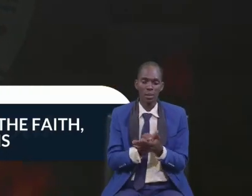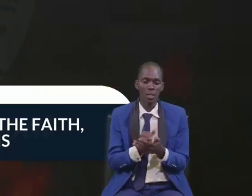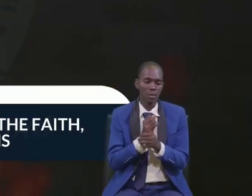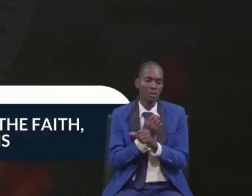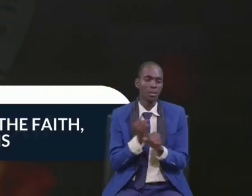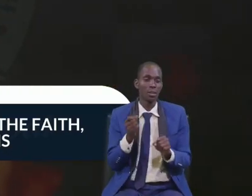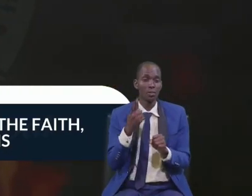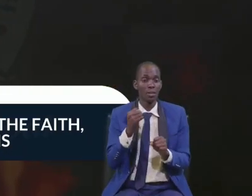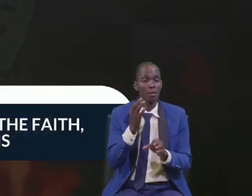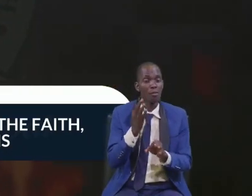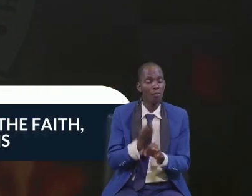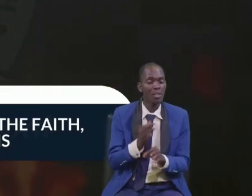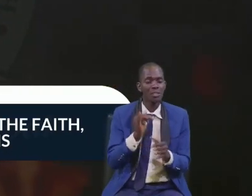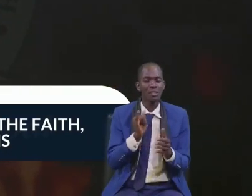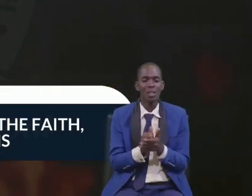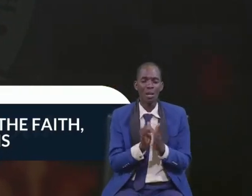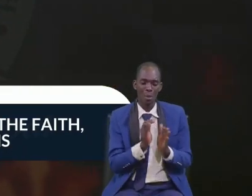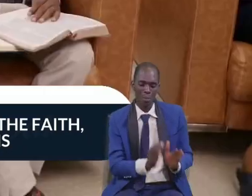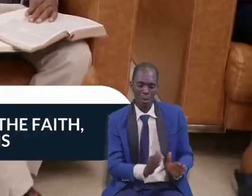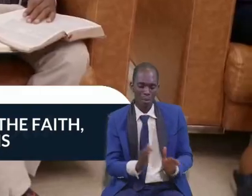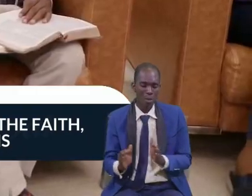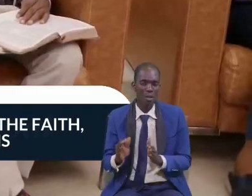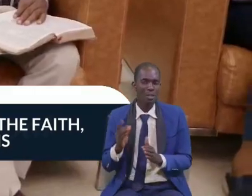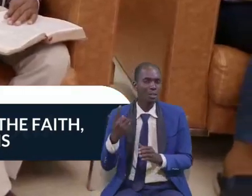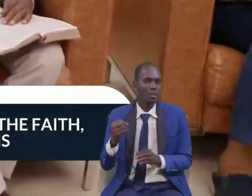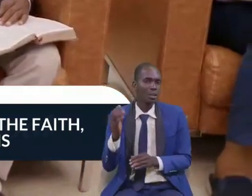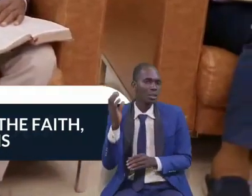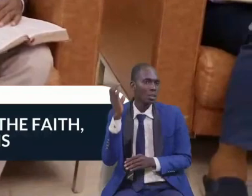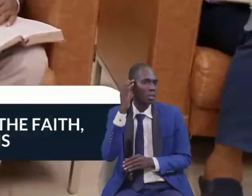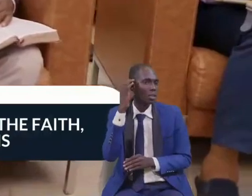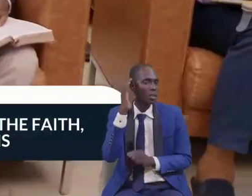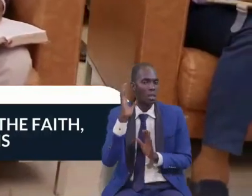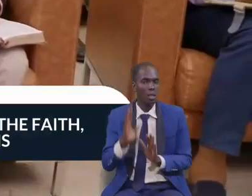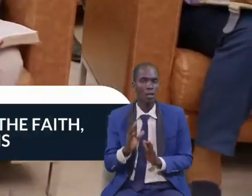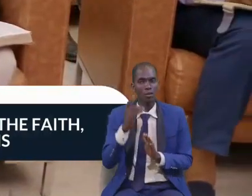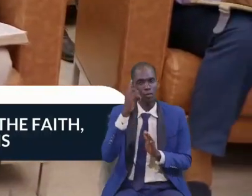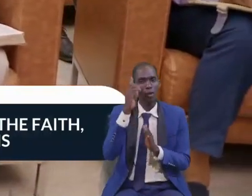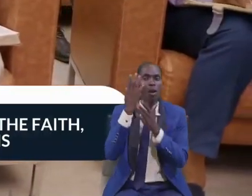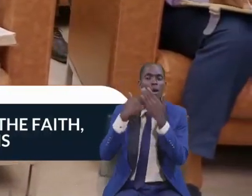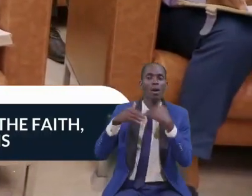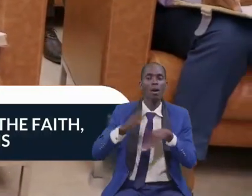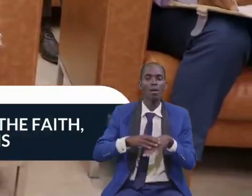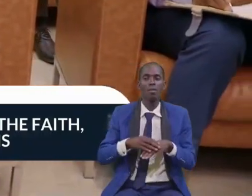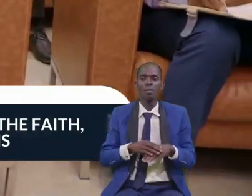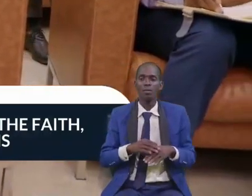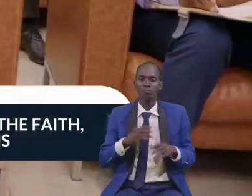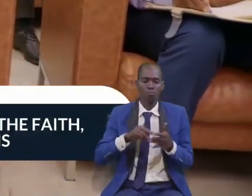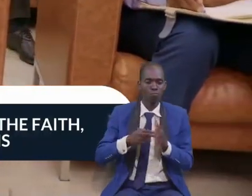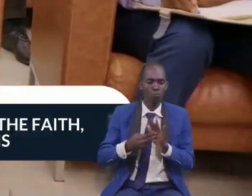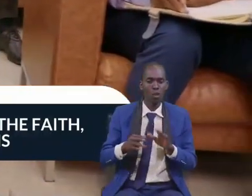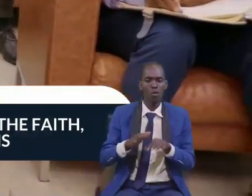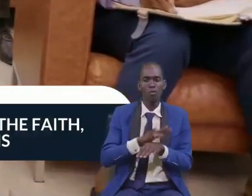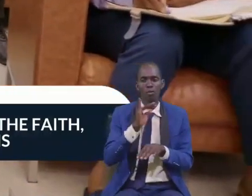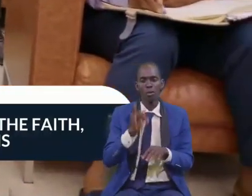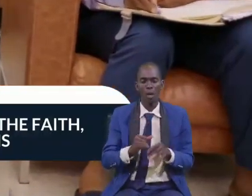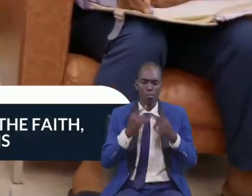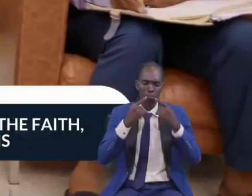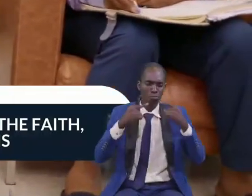the faith that prepares the hearers for heaven. Purposely, fully proclaiming